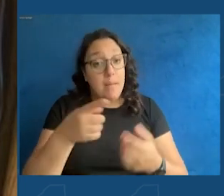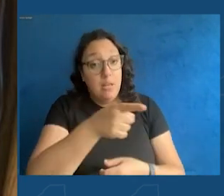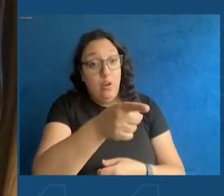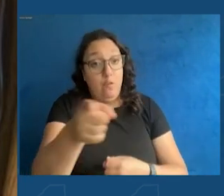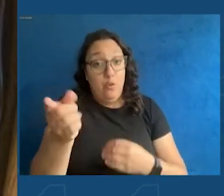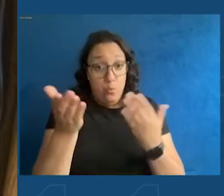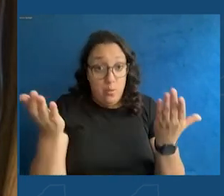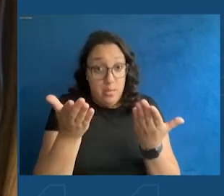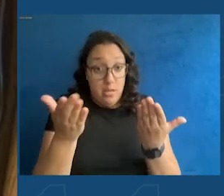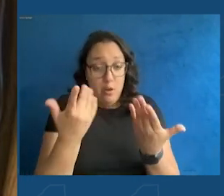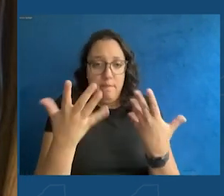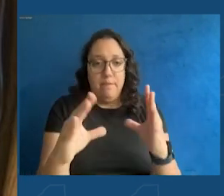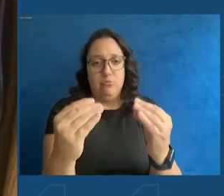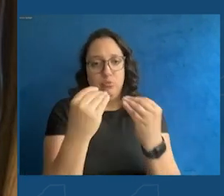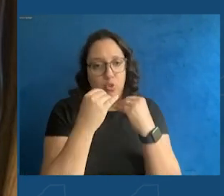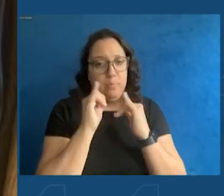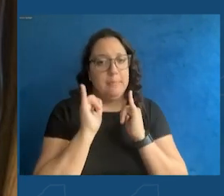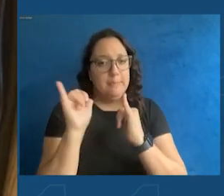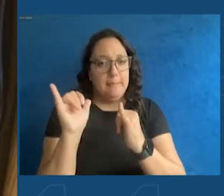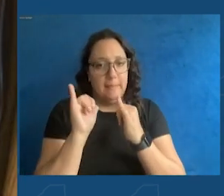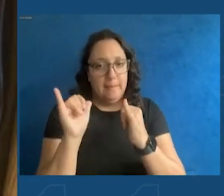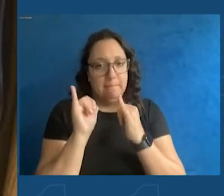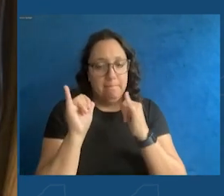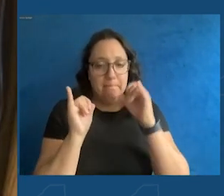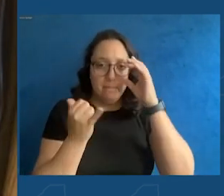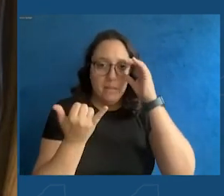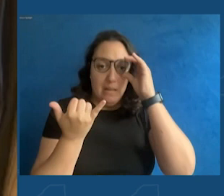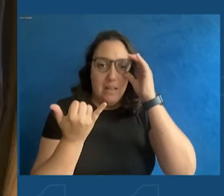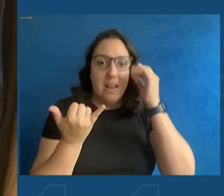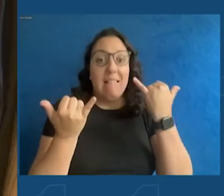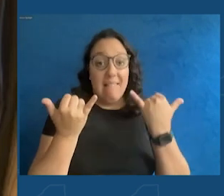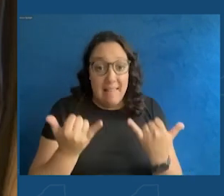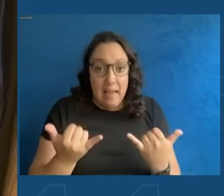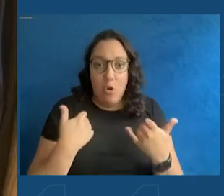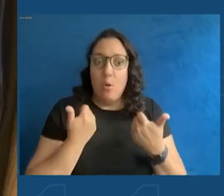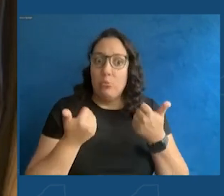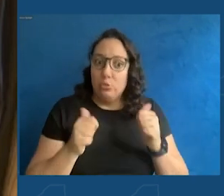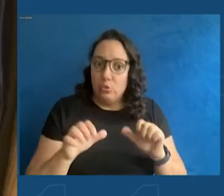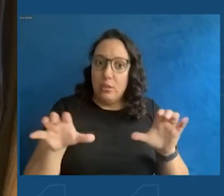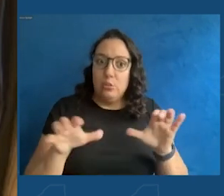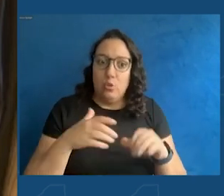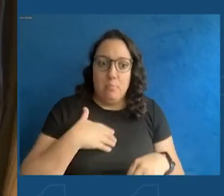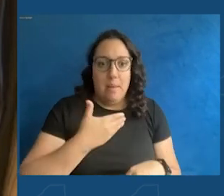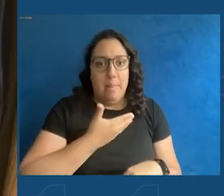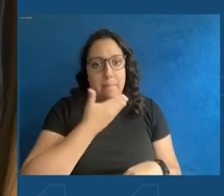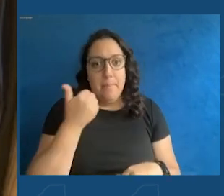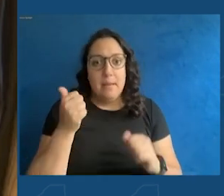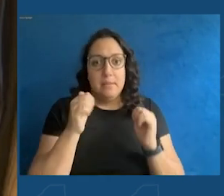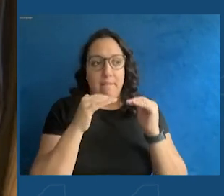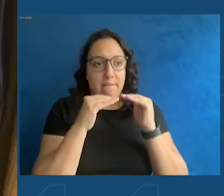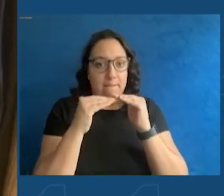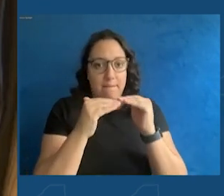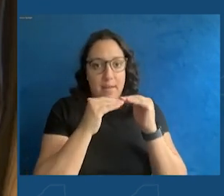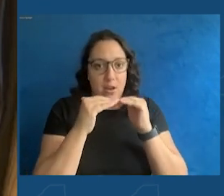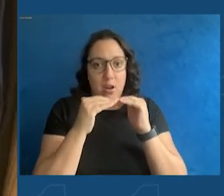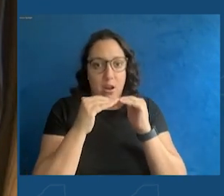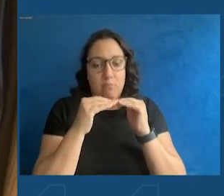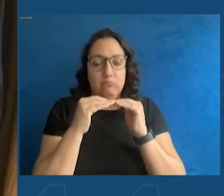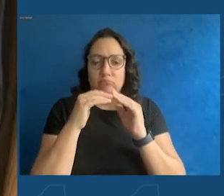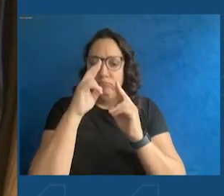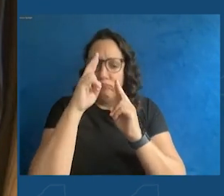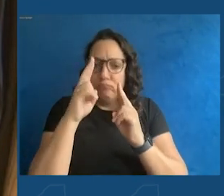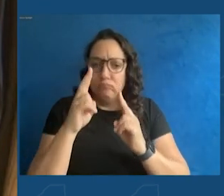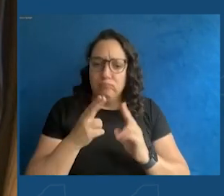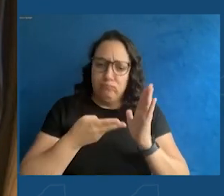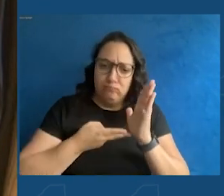me that as well. With that in mind, I will look to do the court's work with fairness, integrity, and principle to the best of my